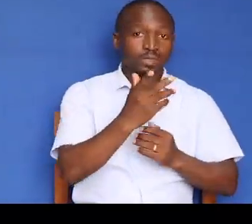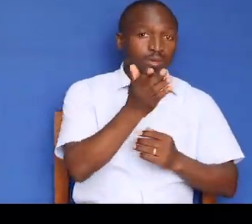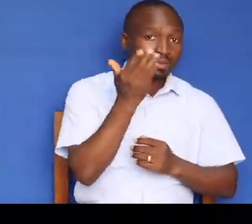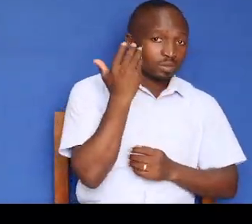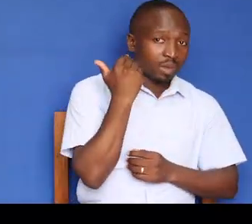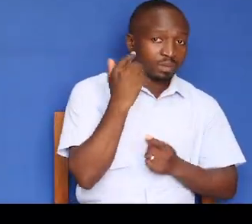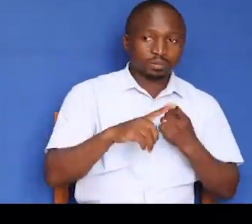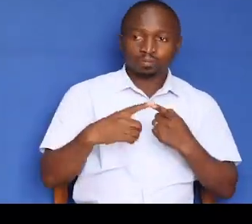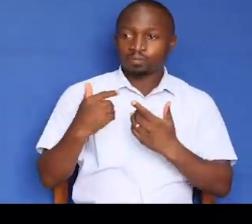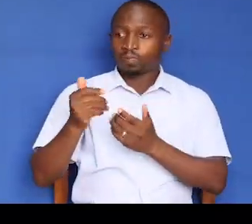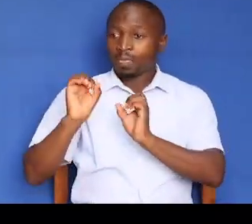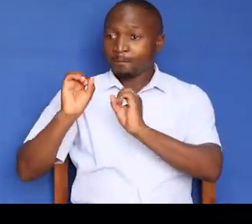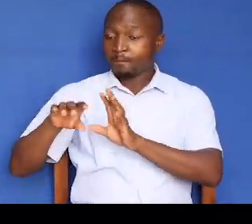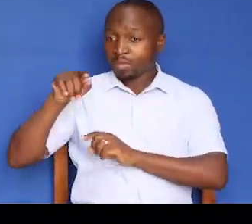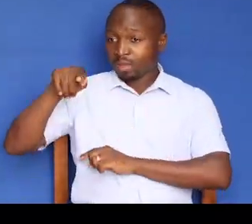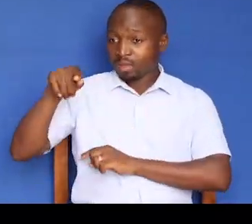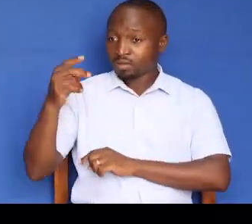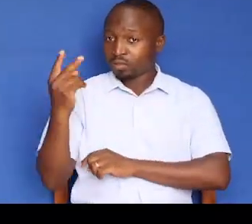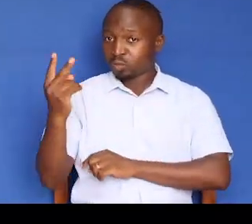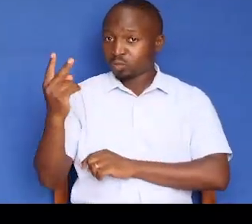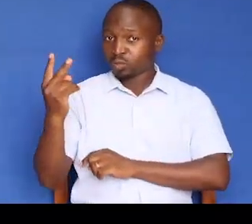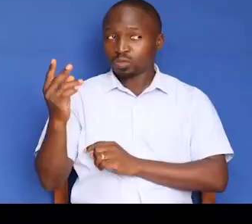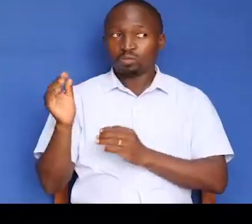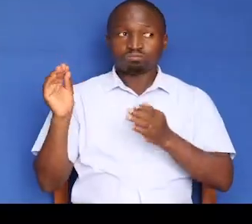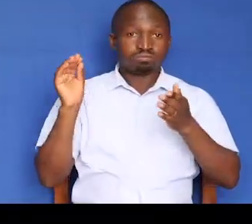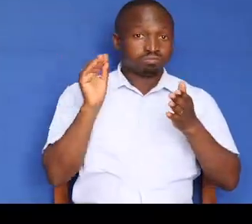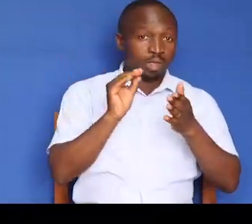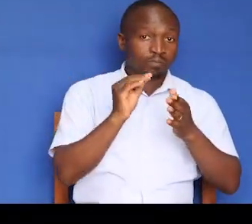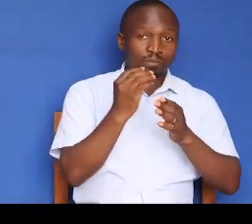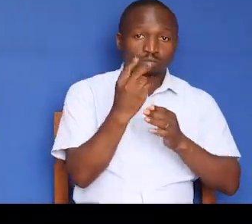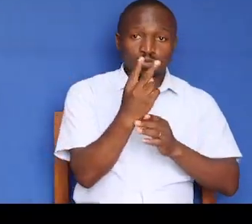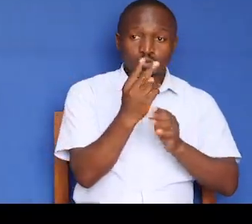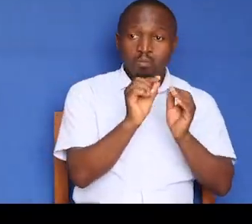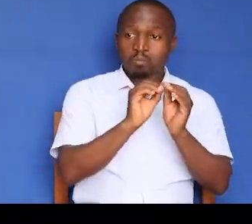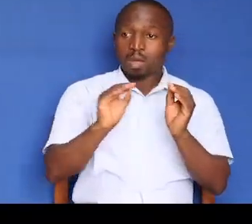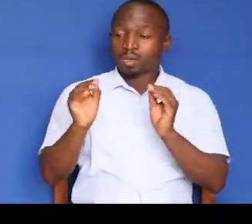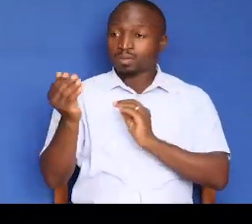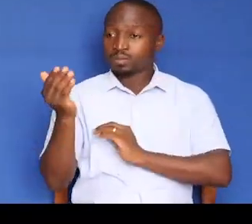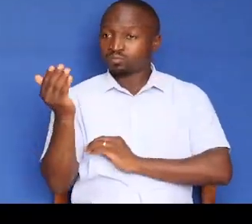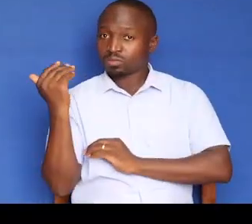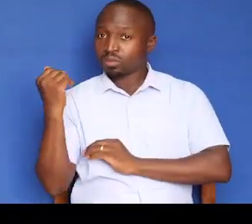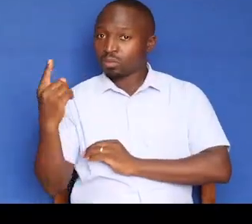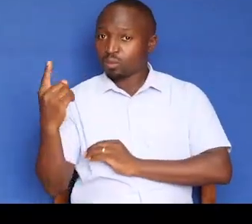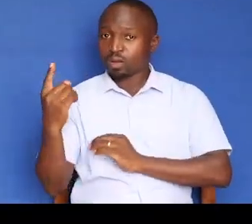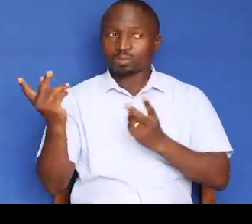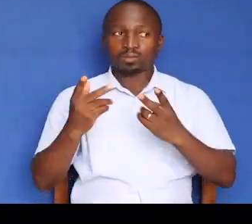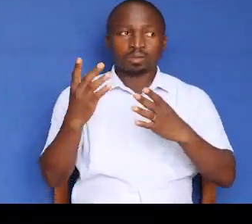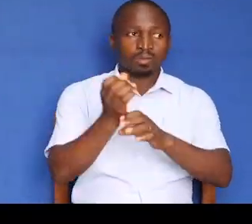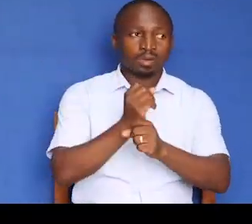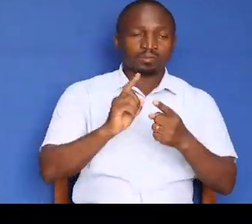old. So we take a new output level minus 1 output level. Here we get